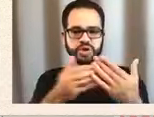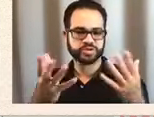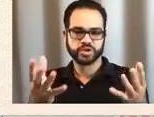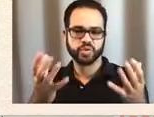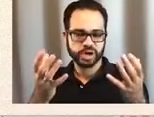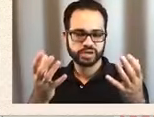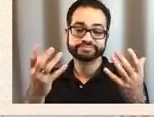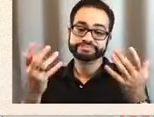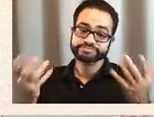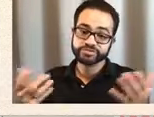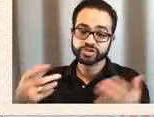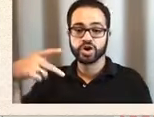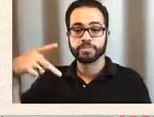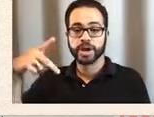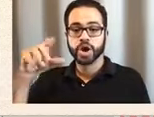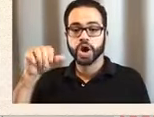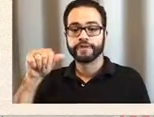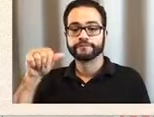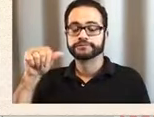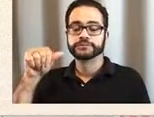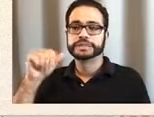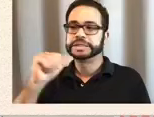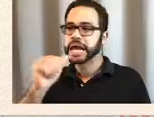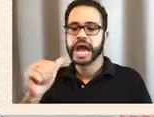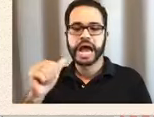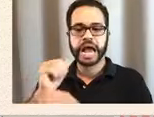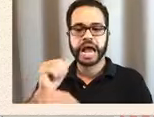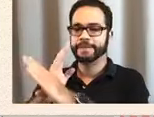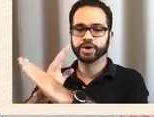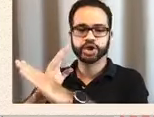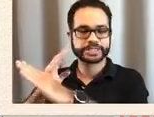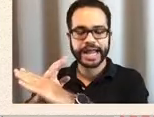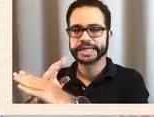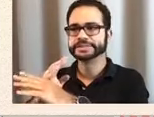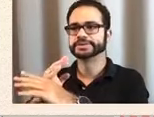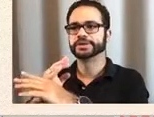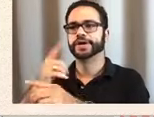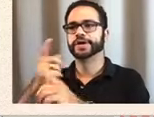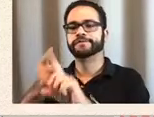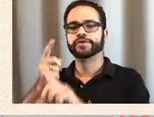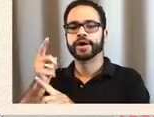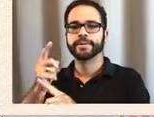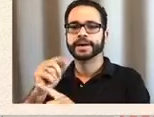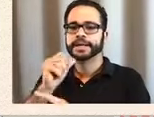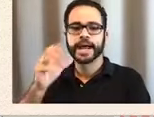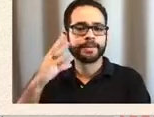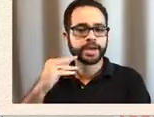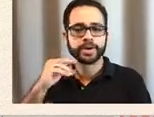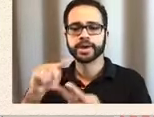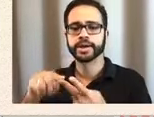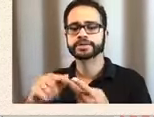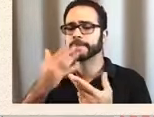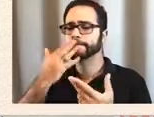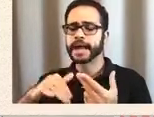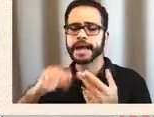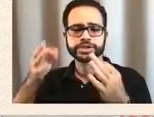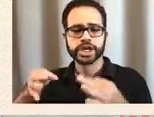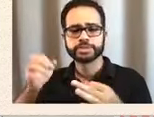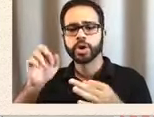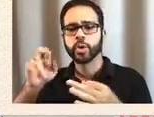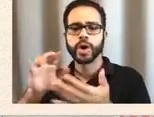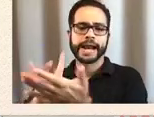does not provide protection from inexperience, poor judgment, or exploitation like the